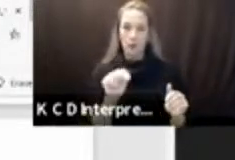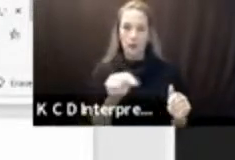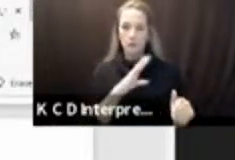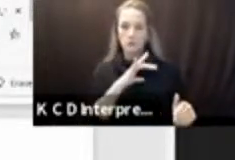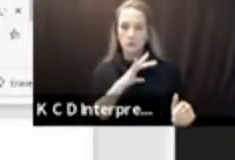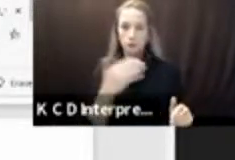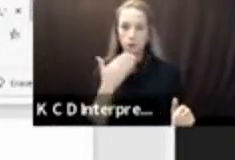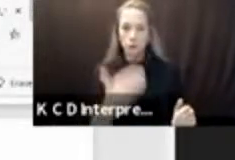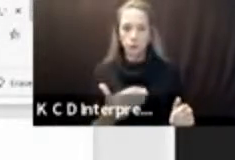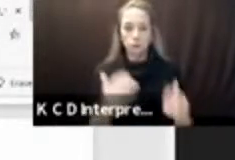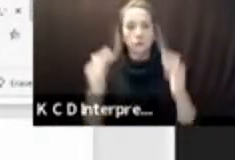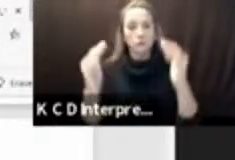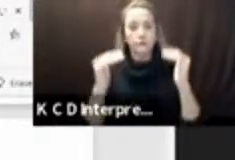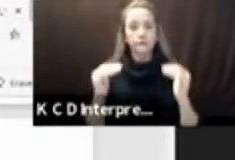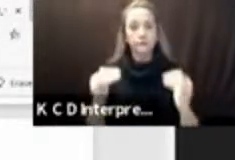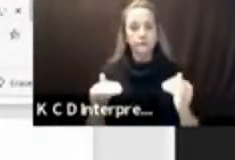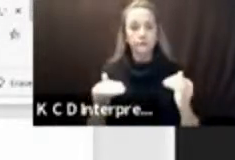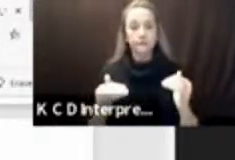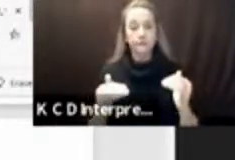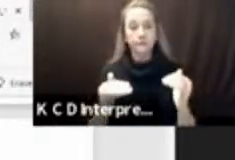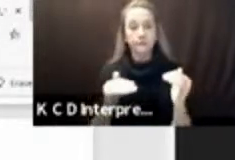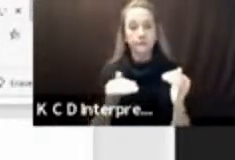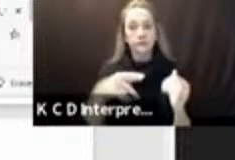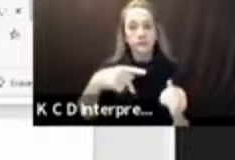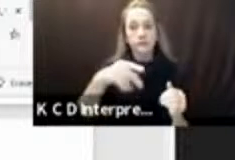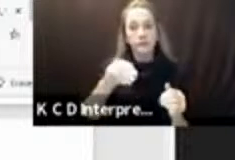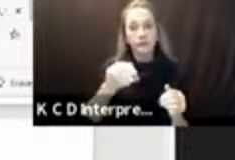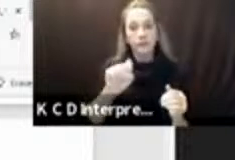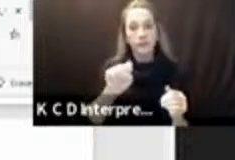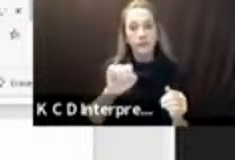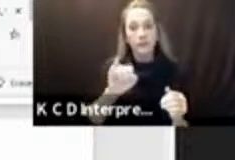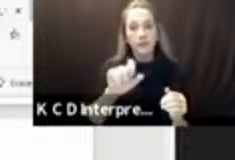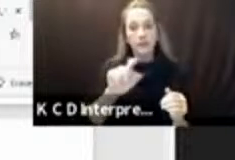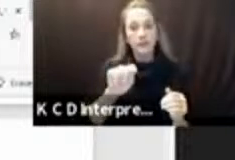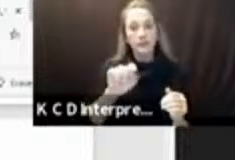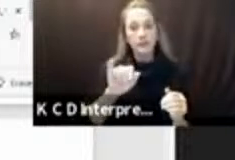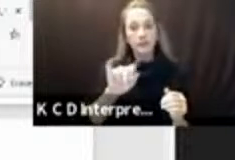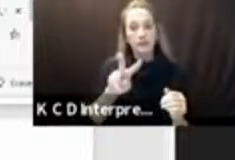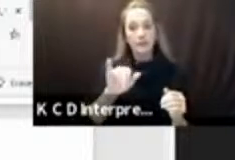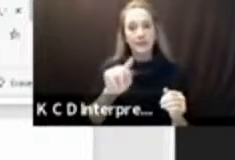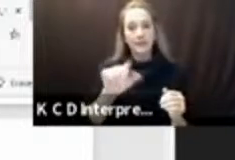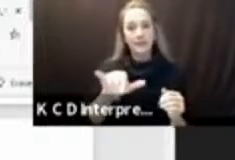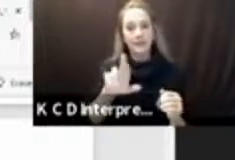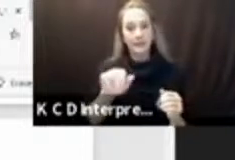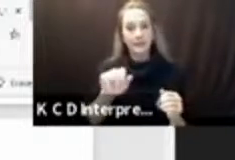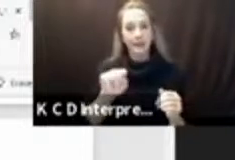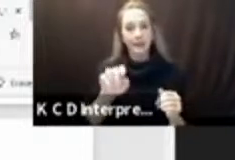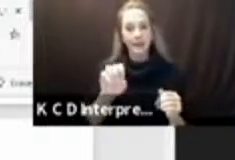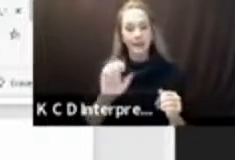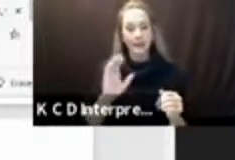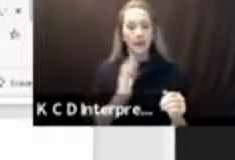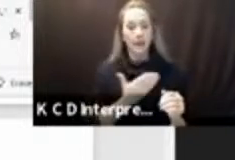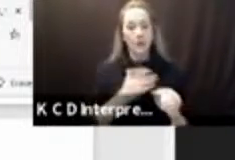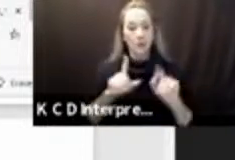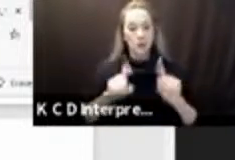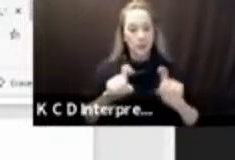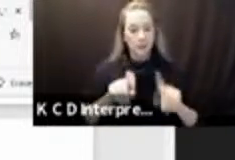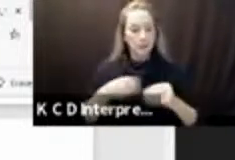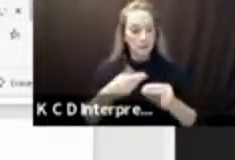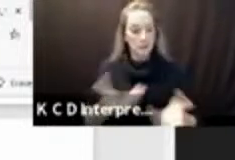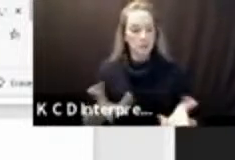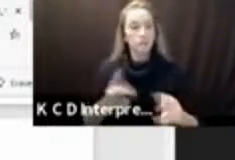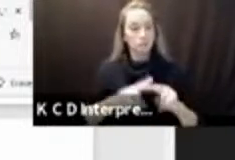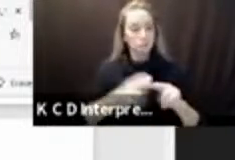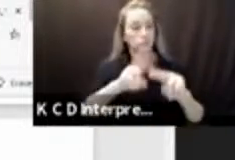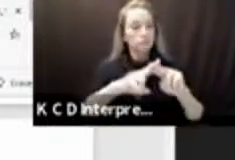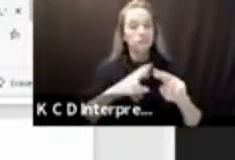So this is, you know, the positivity rate, now that maybe our testing is ramped back up, has dropped